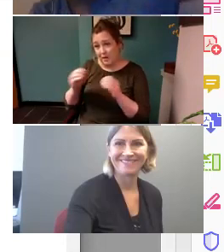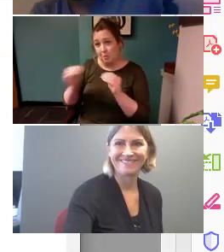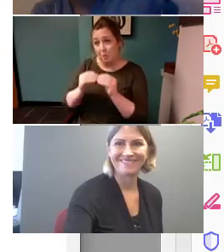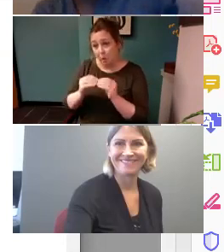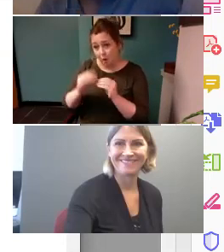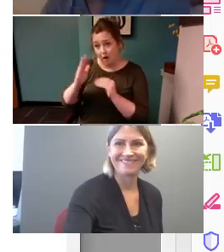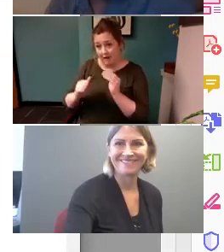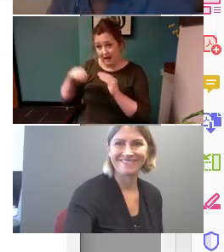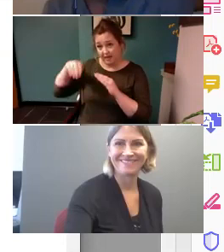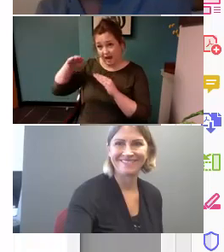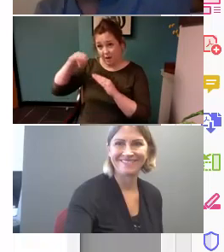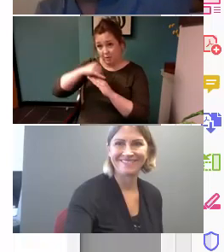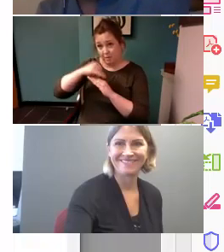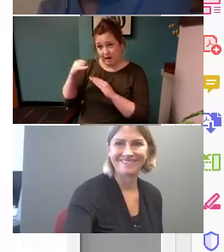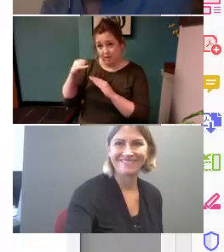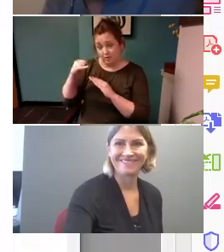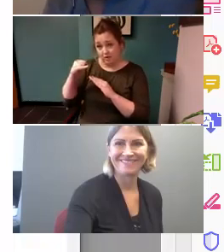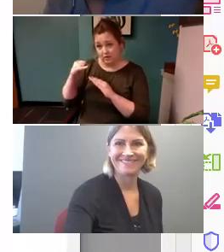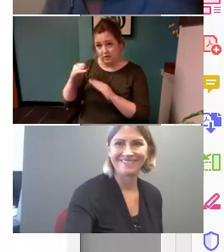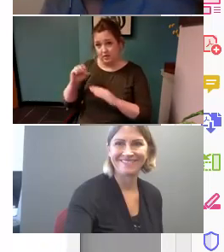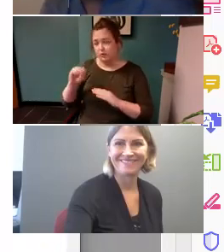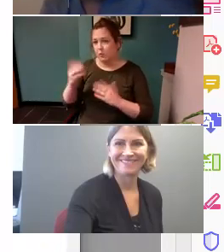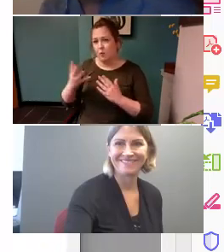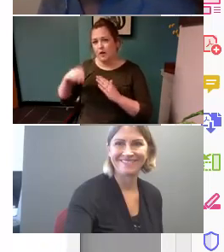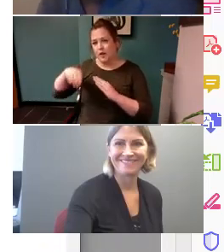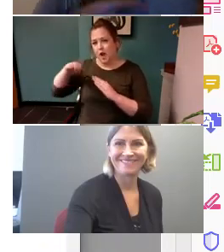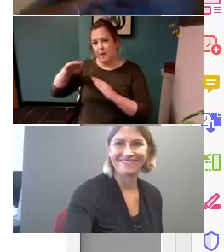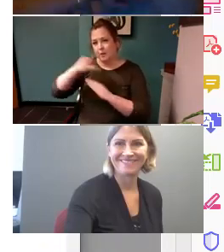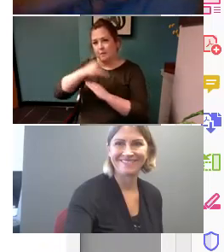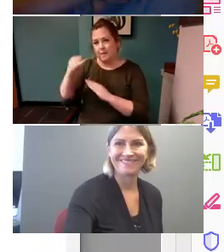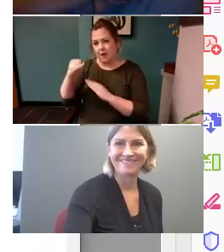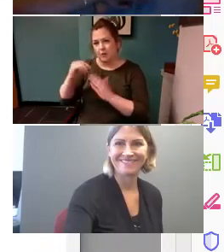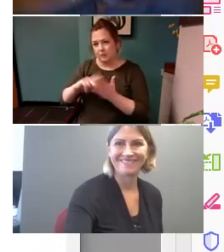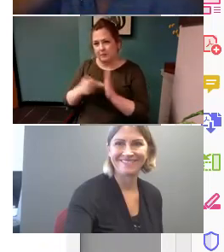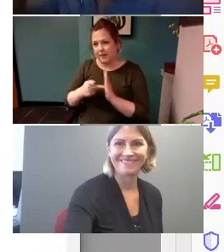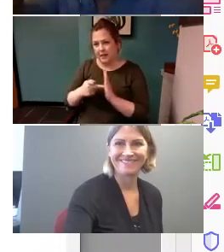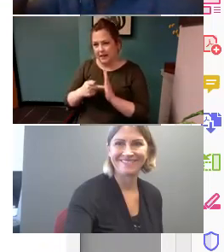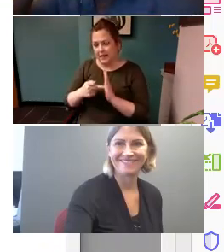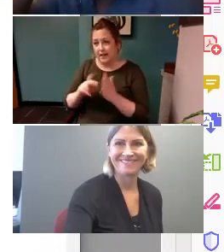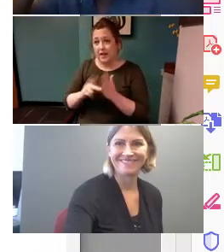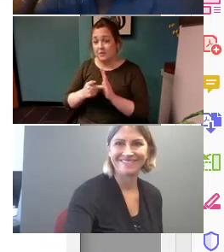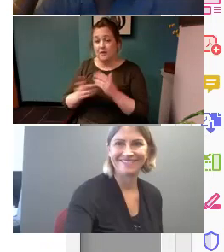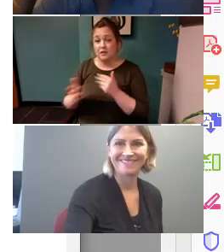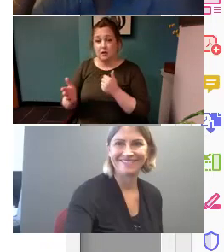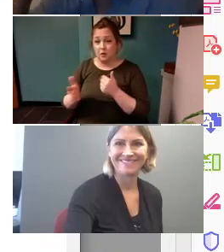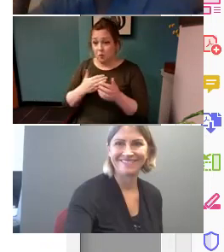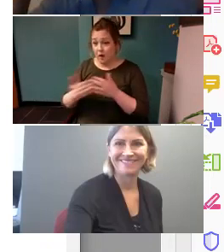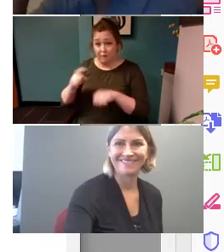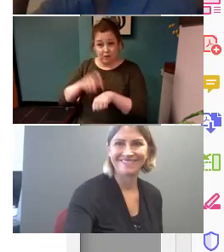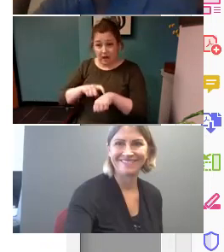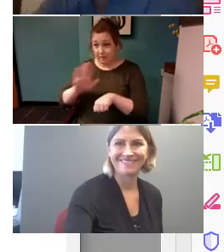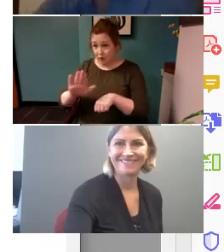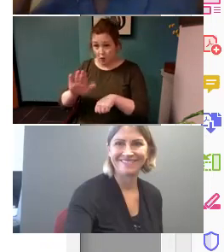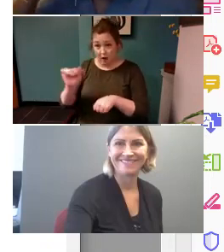It can be upper. So what does the upper bound mean? The upper bound means that whatever time your algorithm takes,